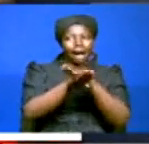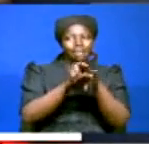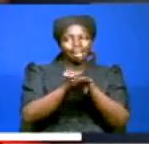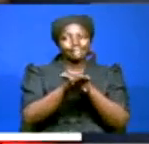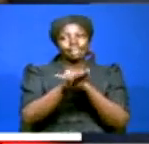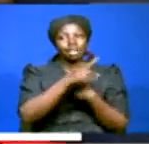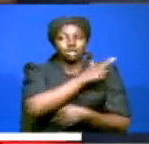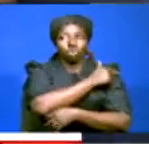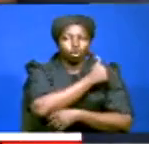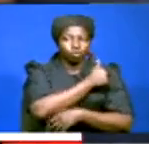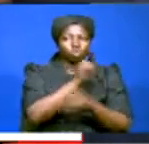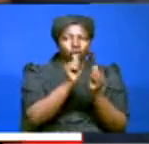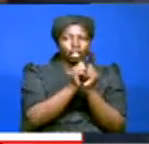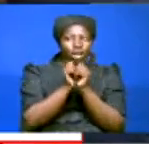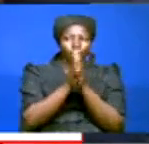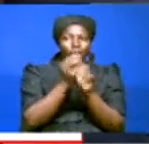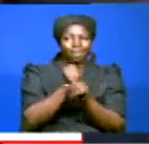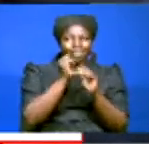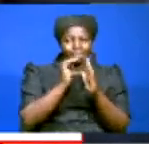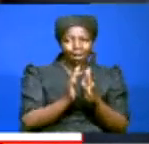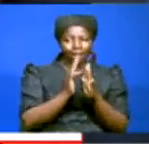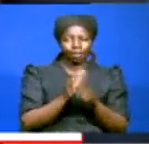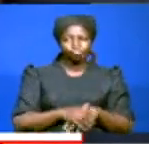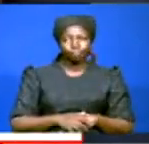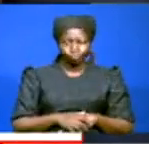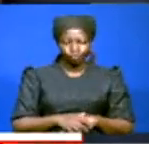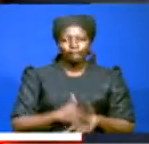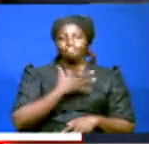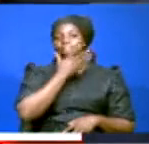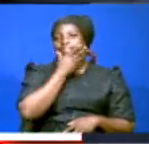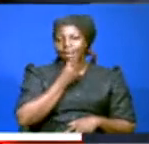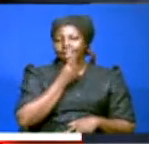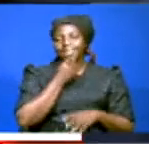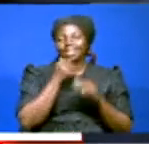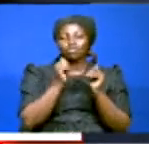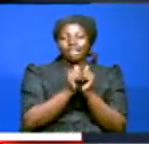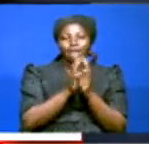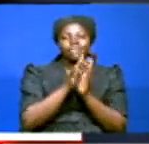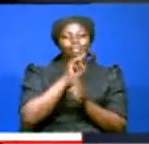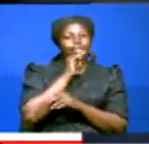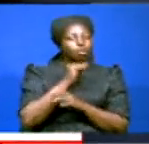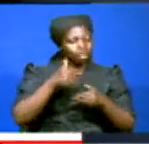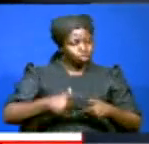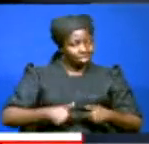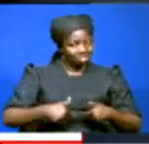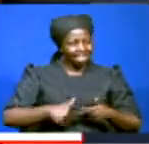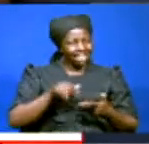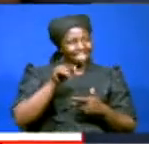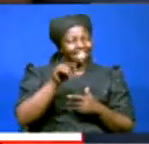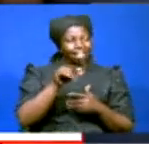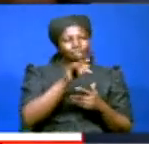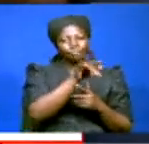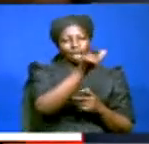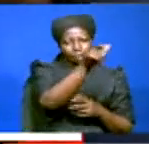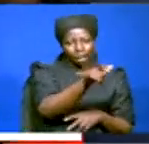and workers. Kama wazee ama vijana, ili angalau shida huyu akonayo na